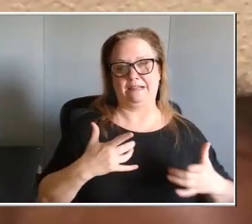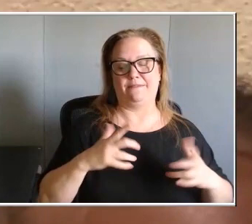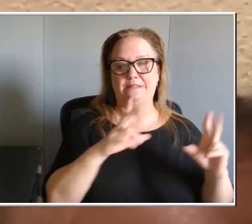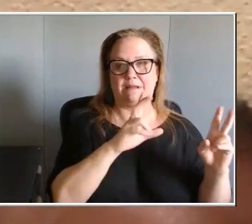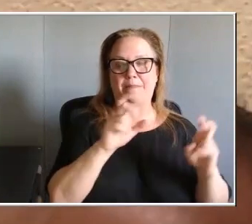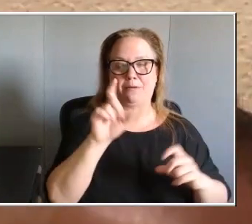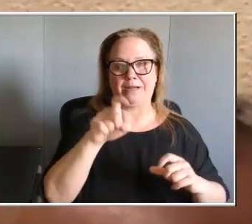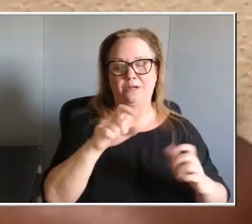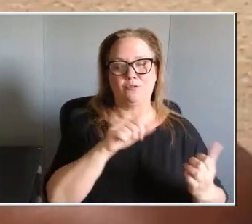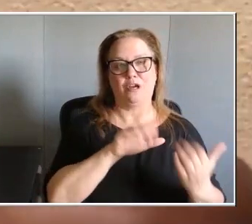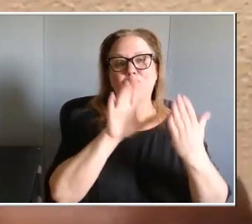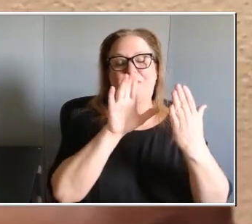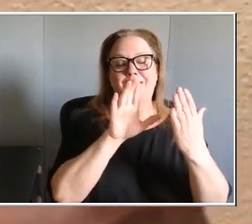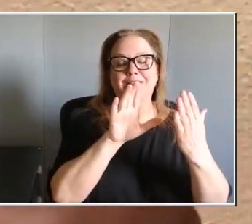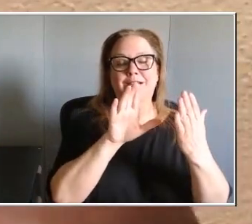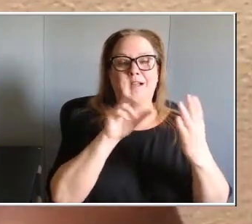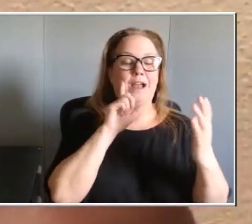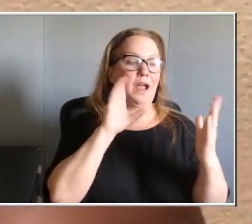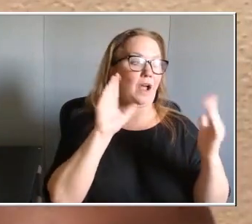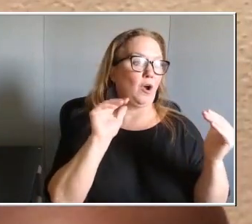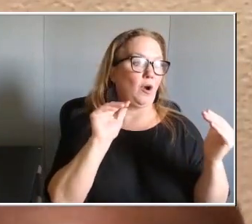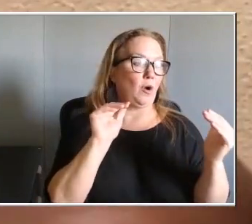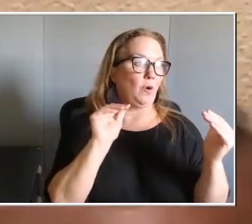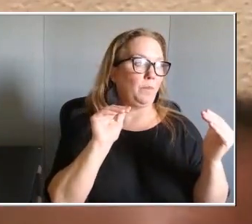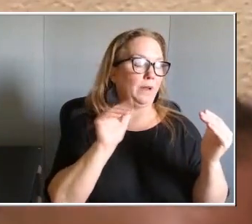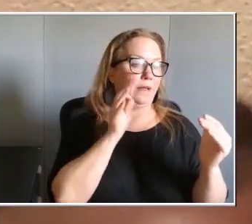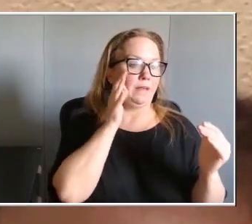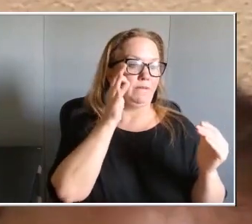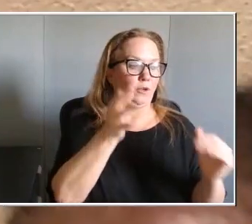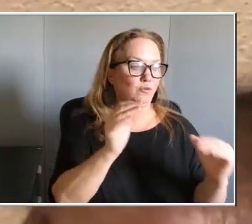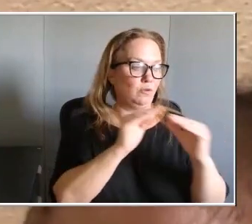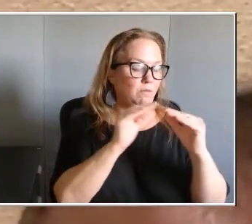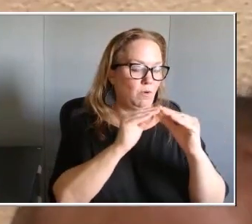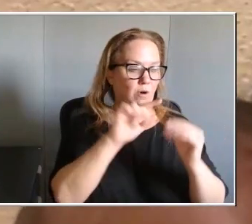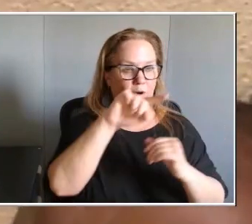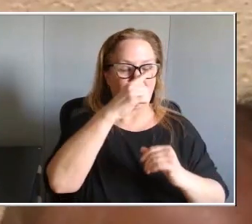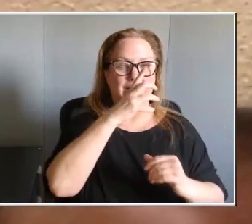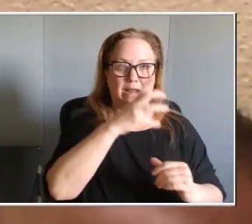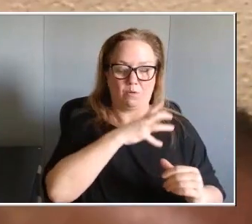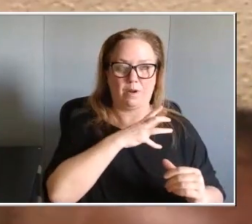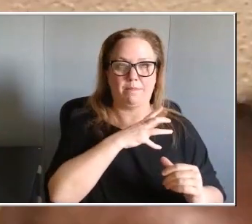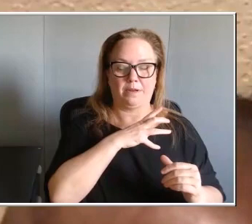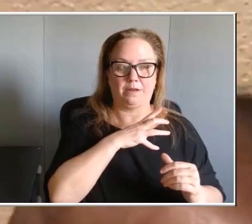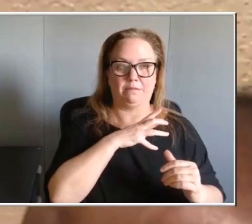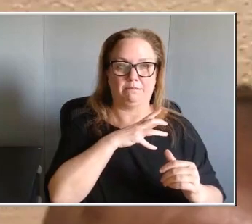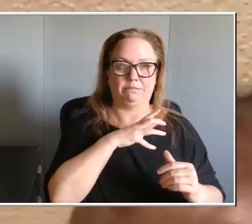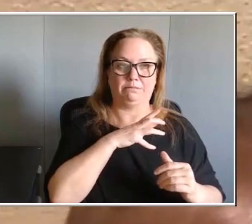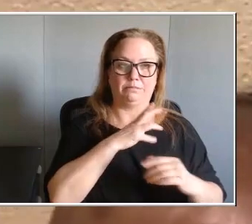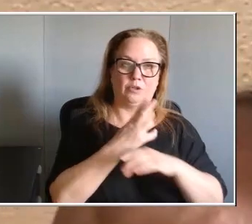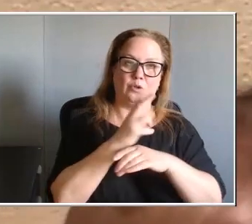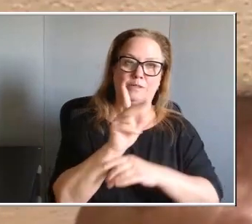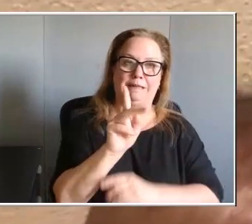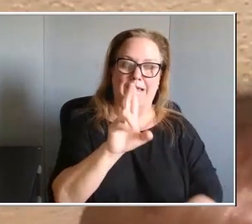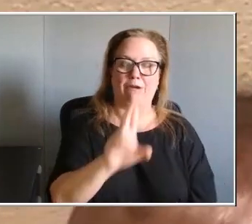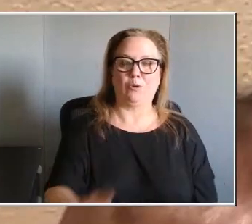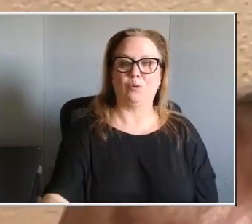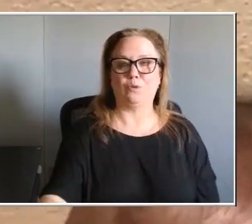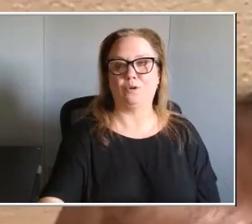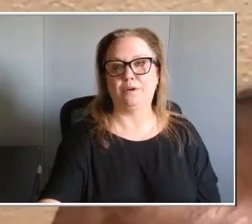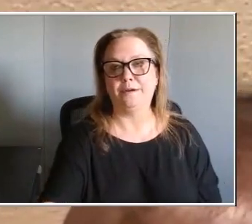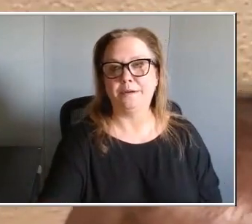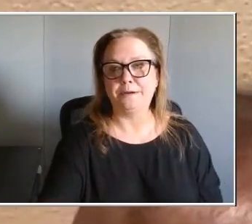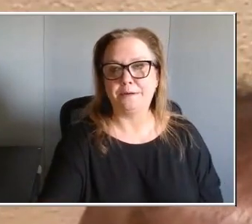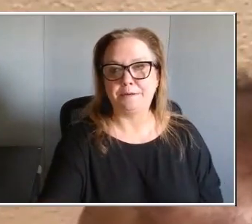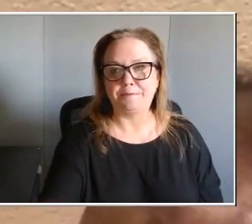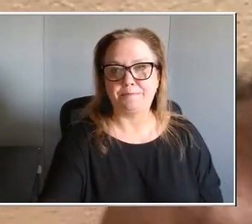be addressed. And I hope that, in the future, more Black women do turn to KU and just know